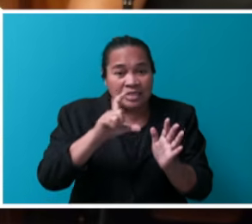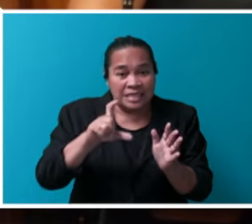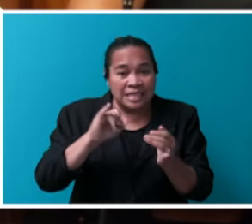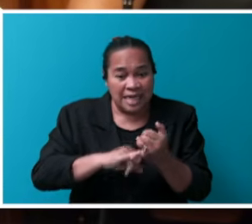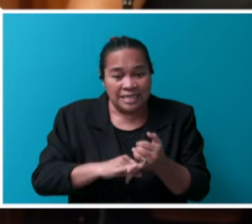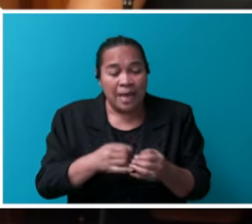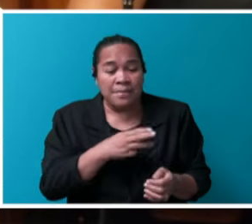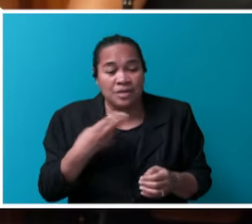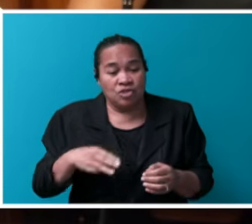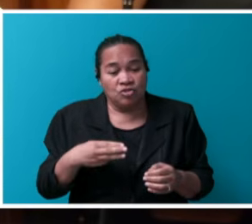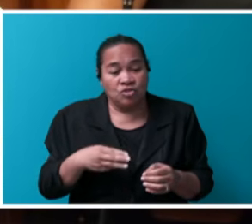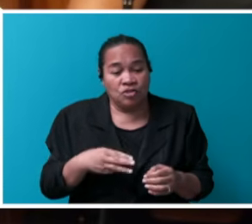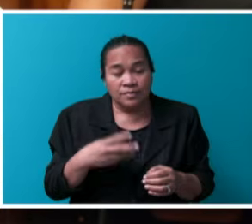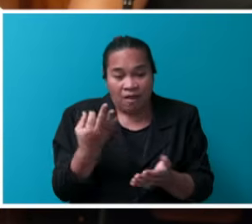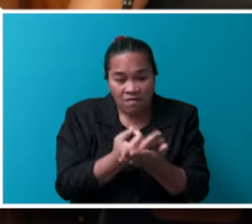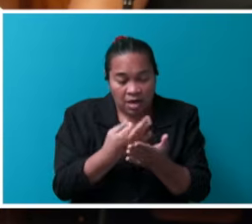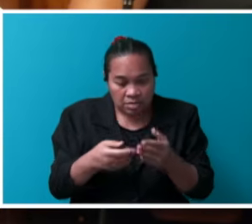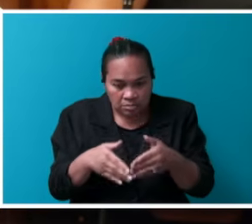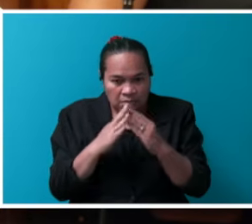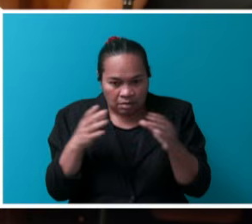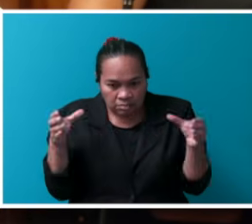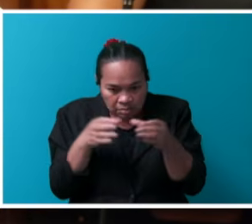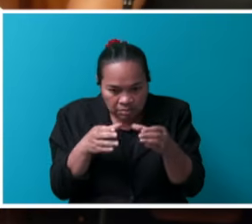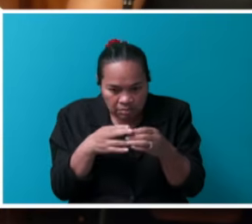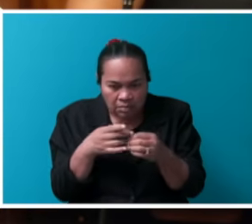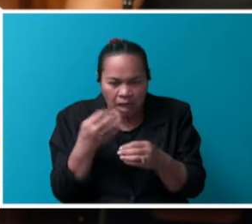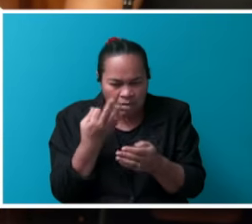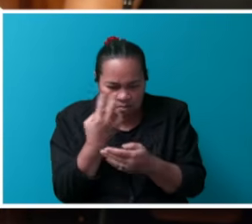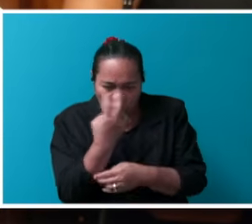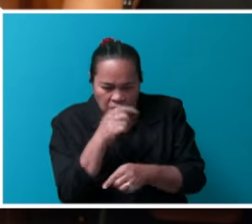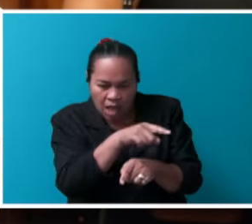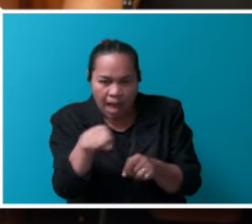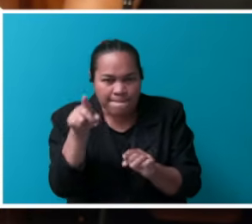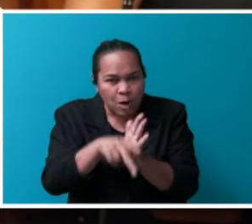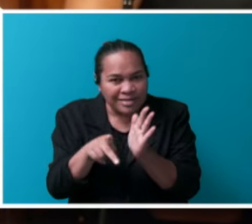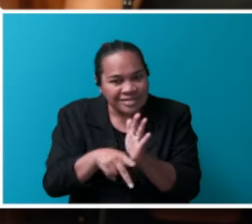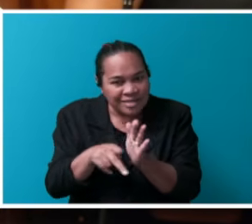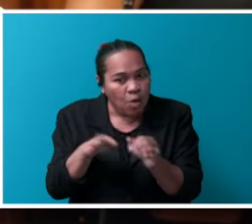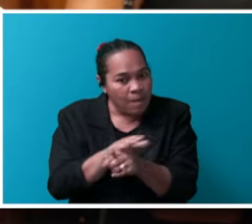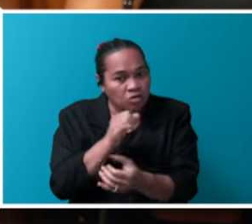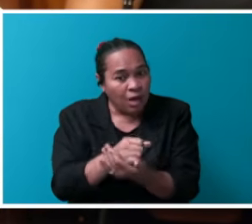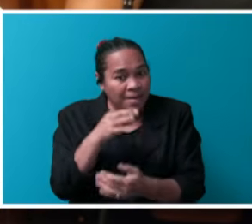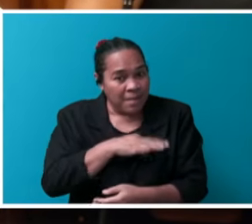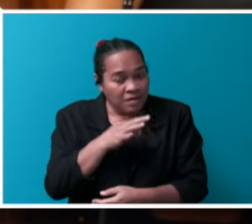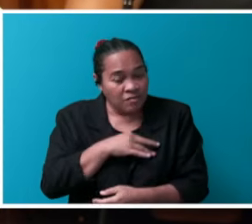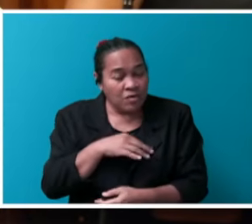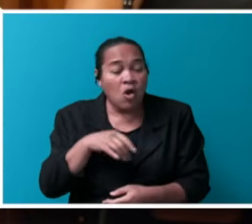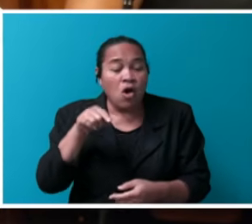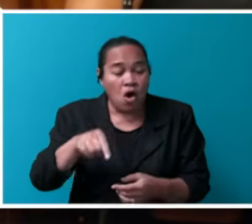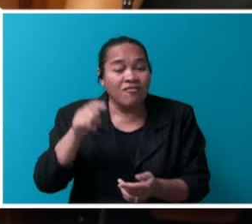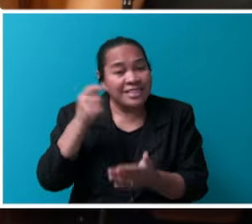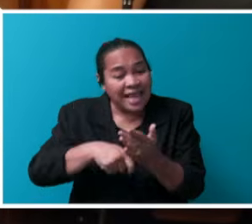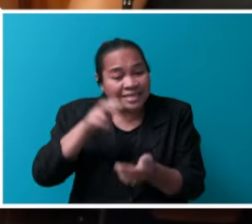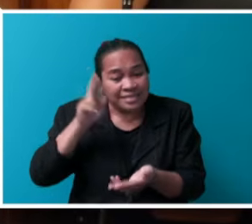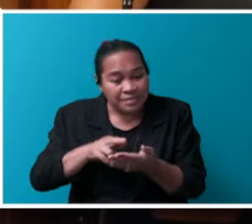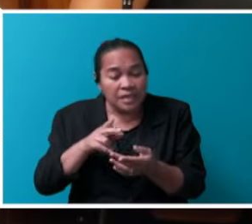been set up to monitor prices closely on the ground to ensure the benefits of tax reductions are passed